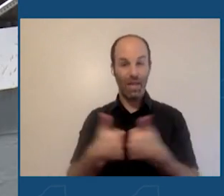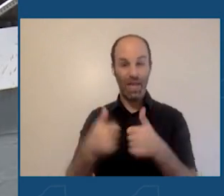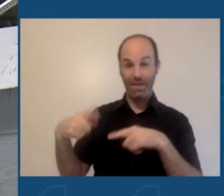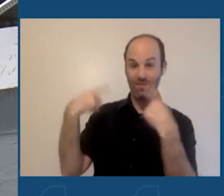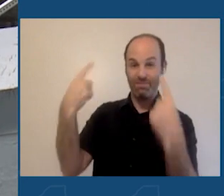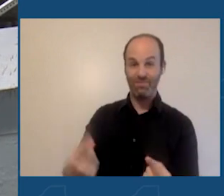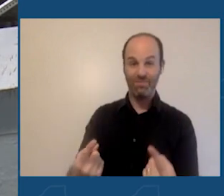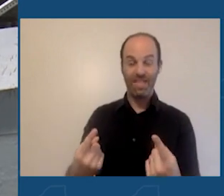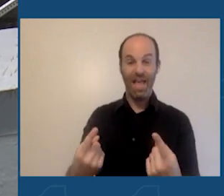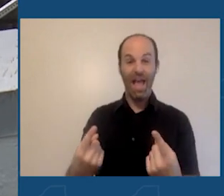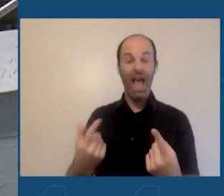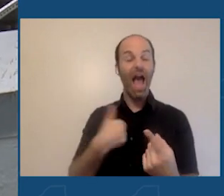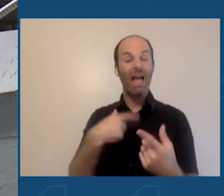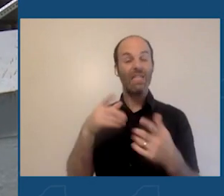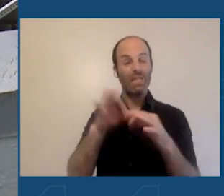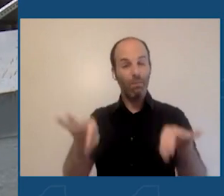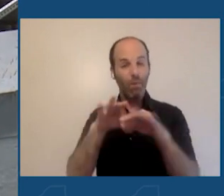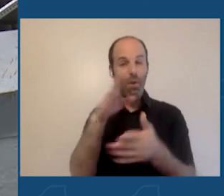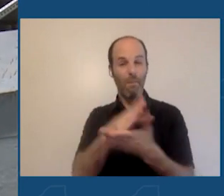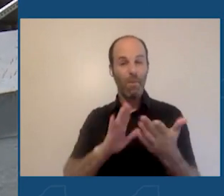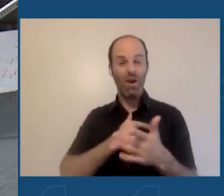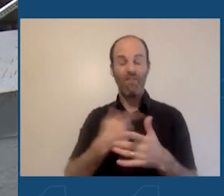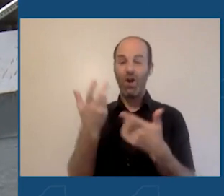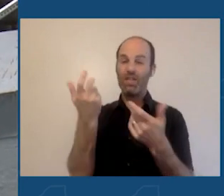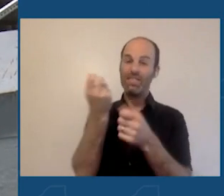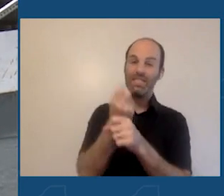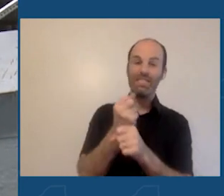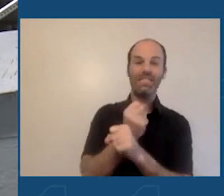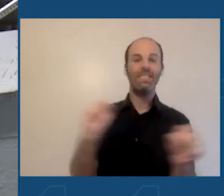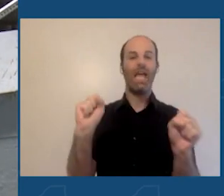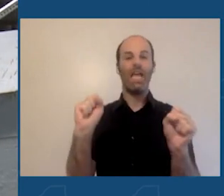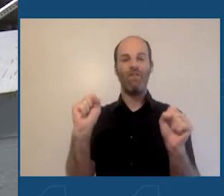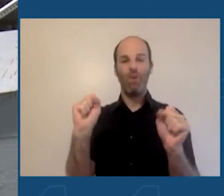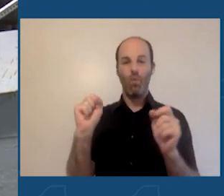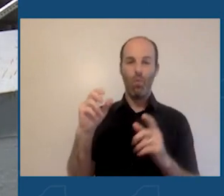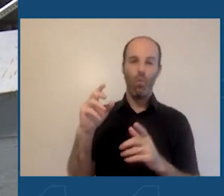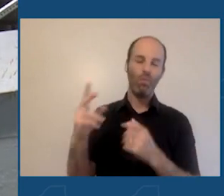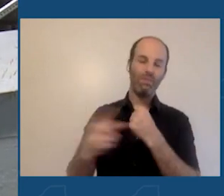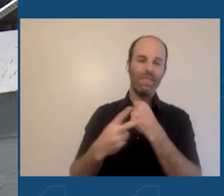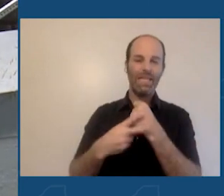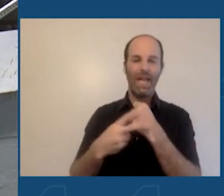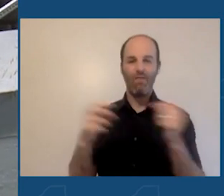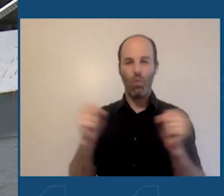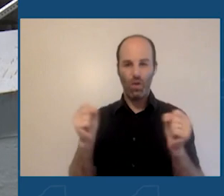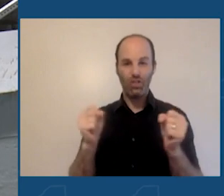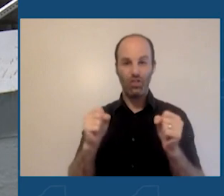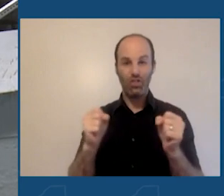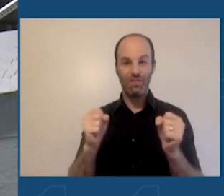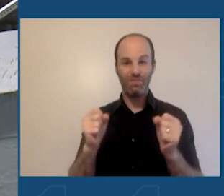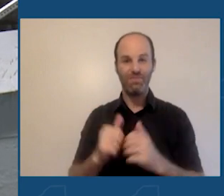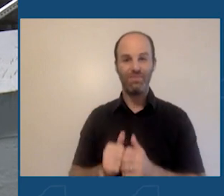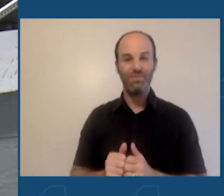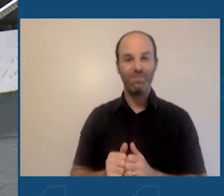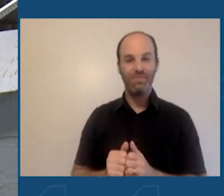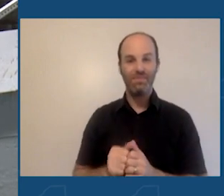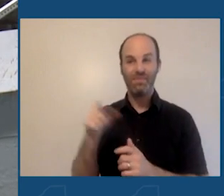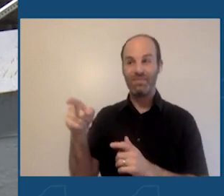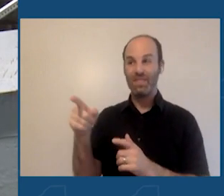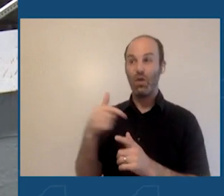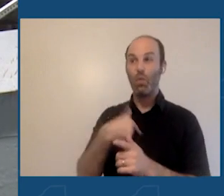Winter initiative. On September 20th, we will light the FISU flame in Torino, Italy, the birthplace of university